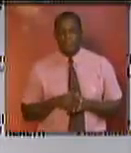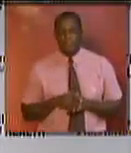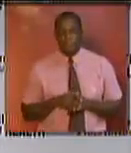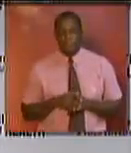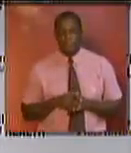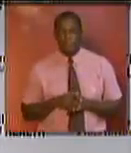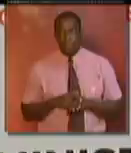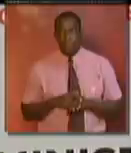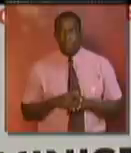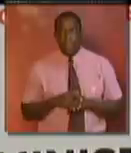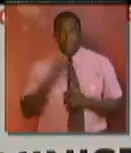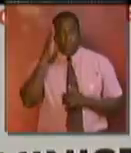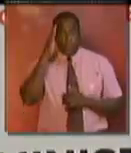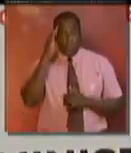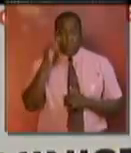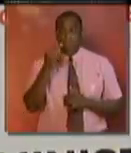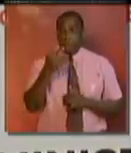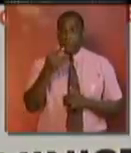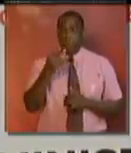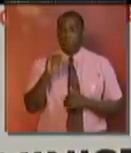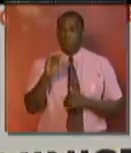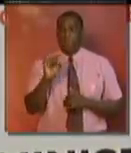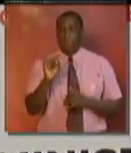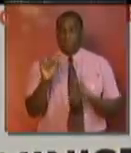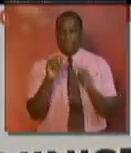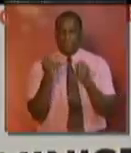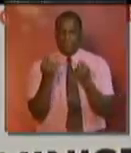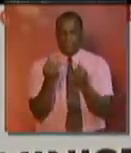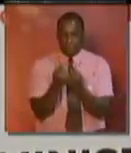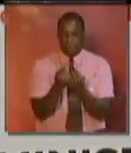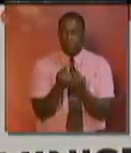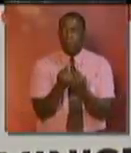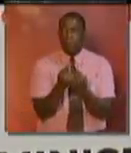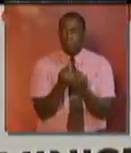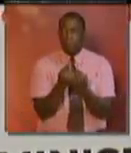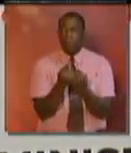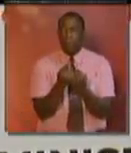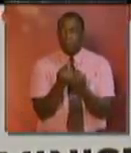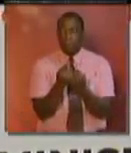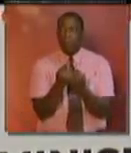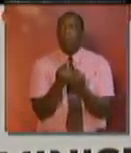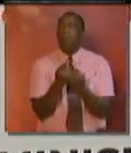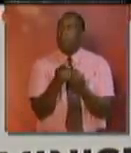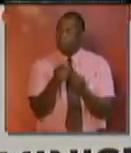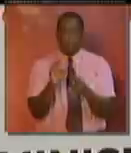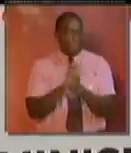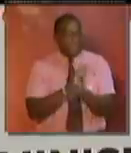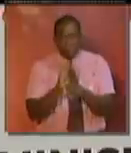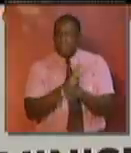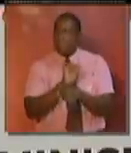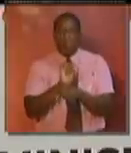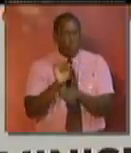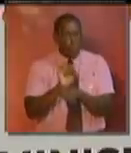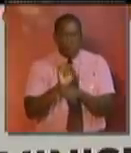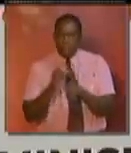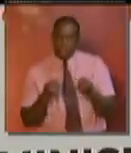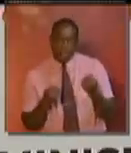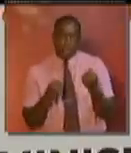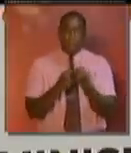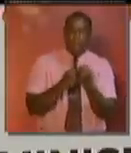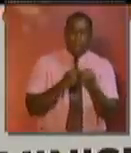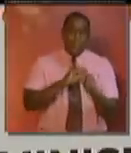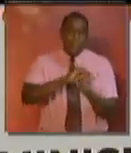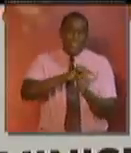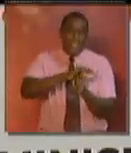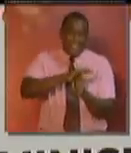GIS team, that Geographic Information Systems team, is actively supporting all of the